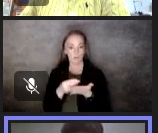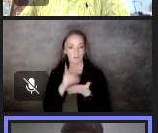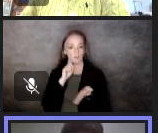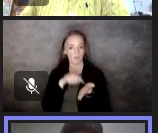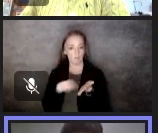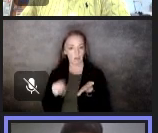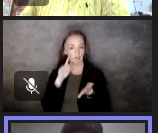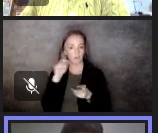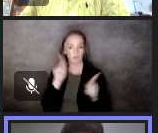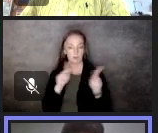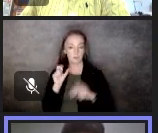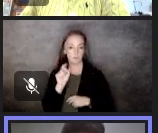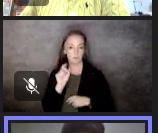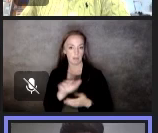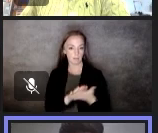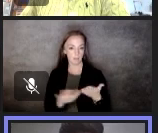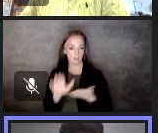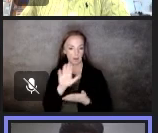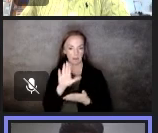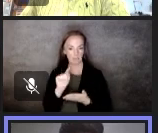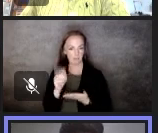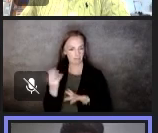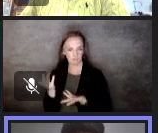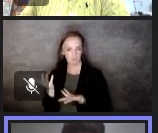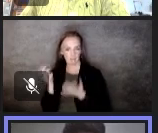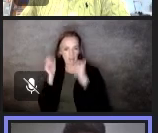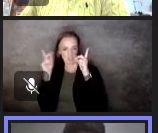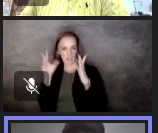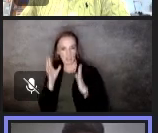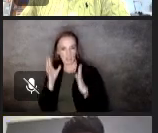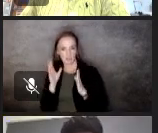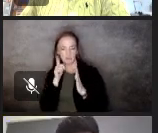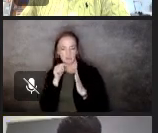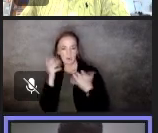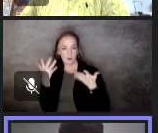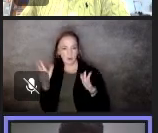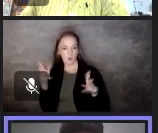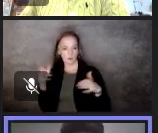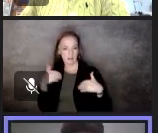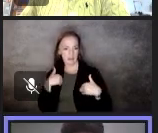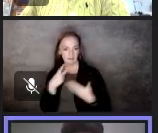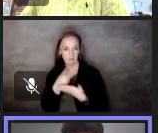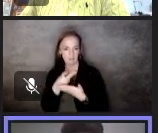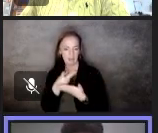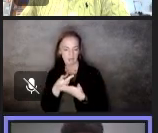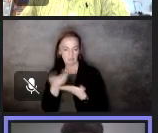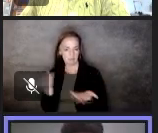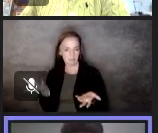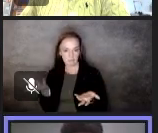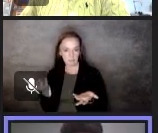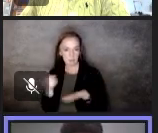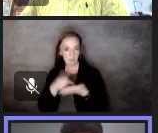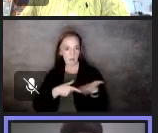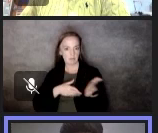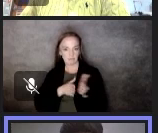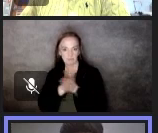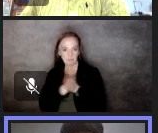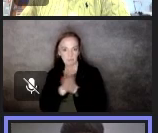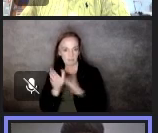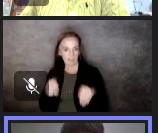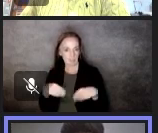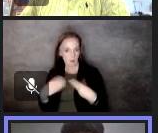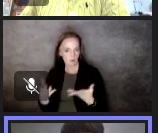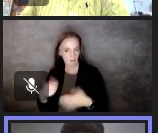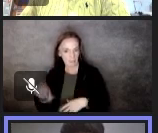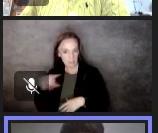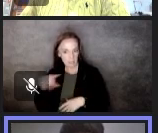back to school, but what about the educators that already have their masters? Like, what incentives can be offered to them to